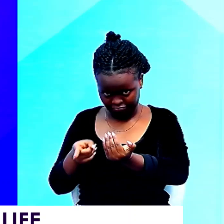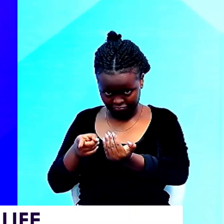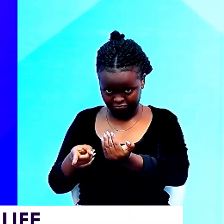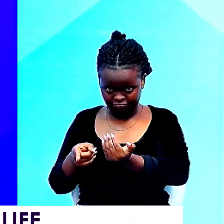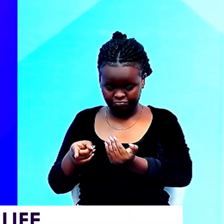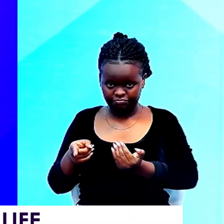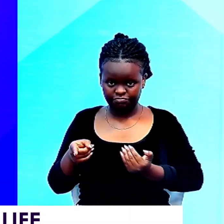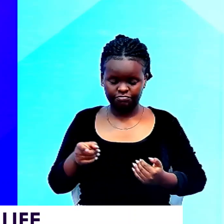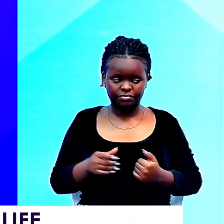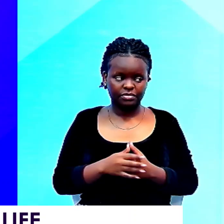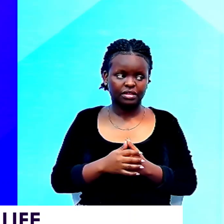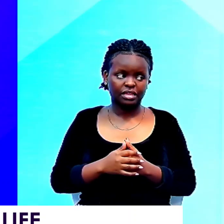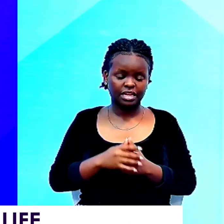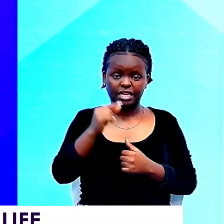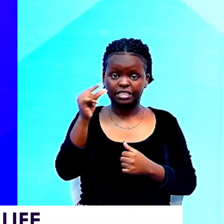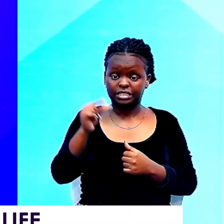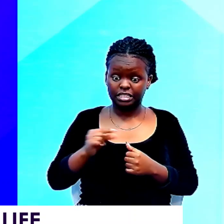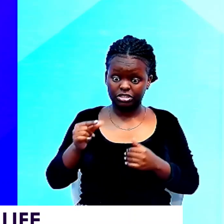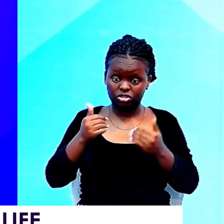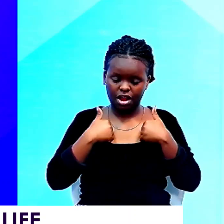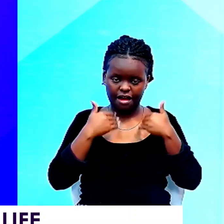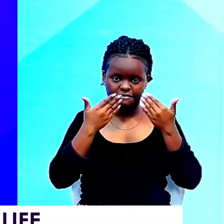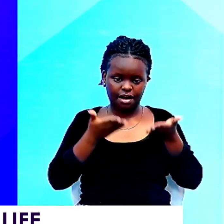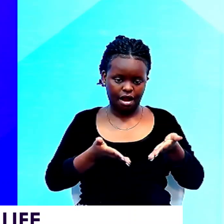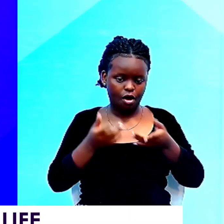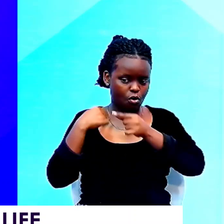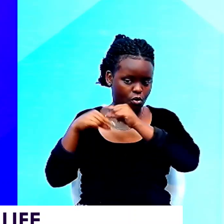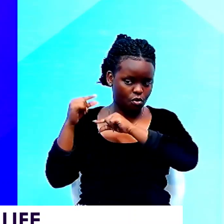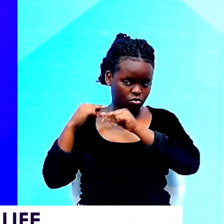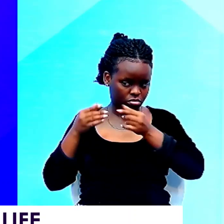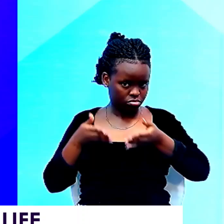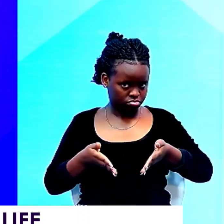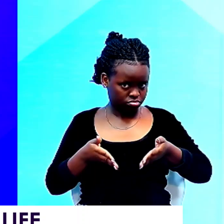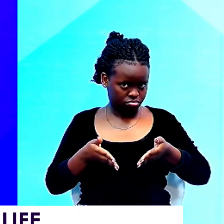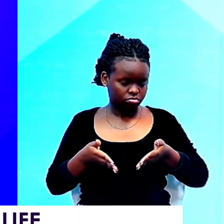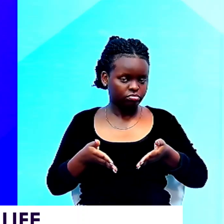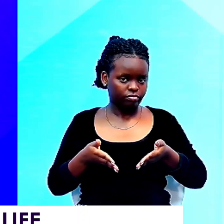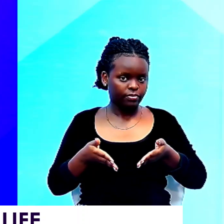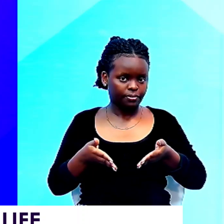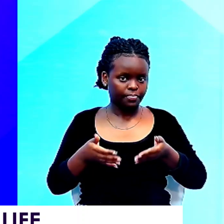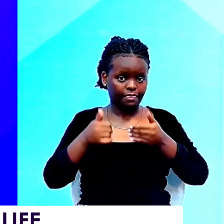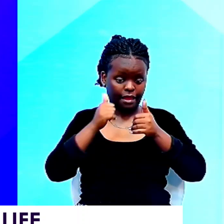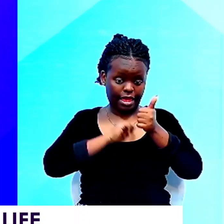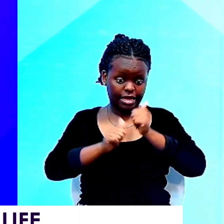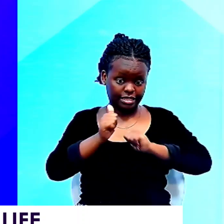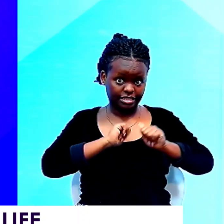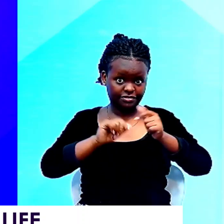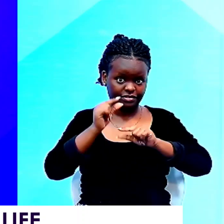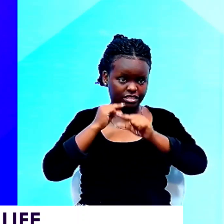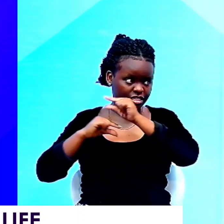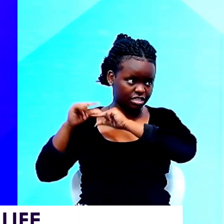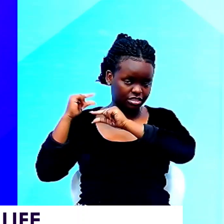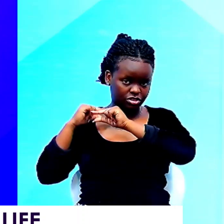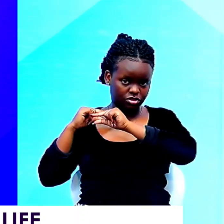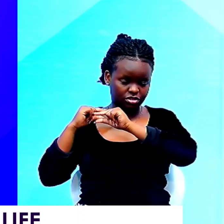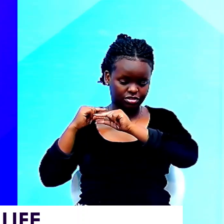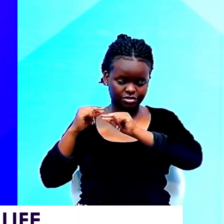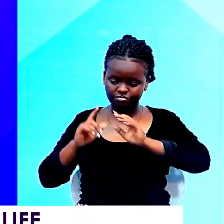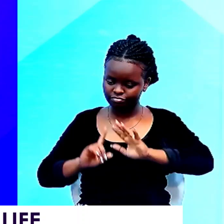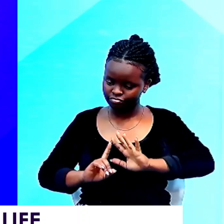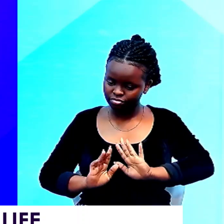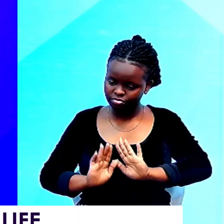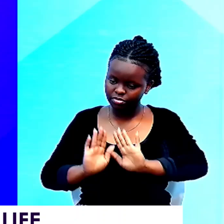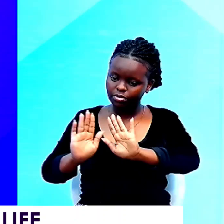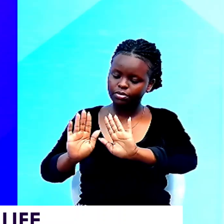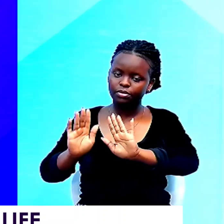alpha, because the generations that we have now are the active generations, putting ourselves out as